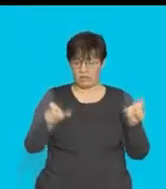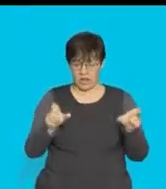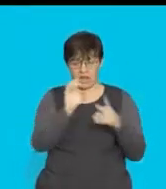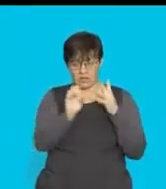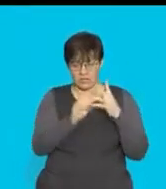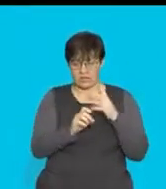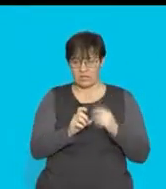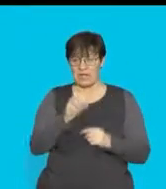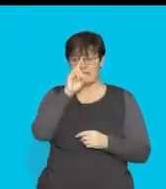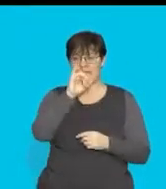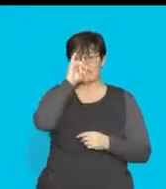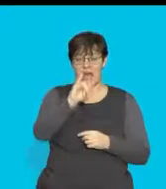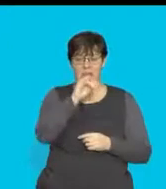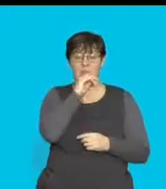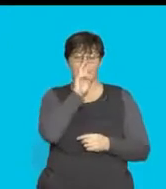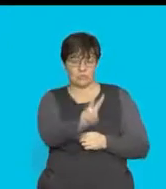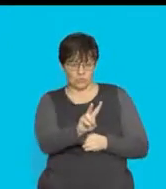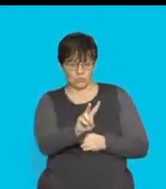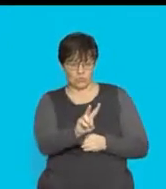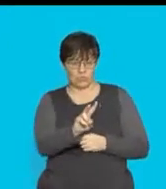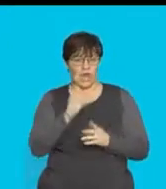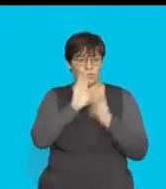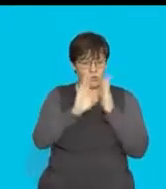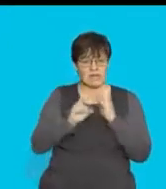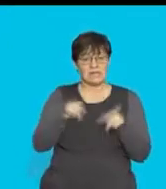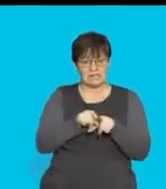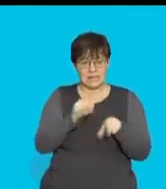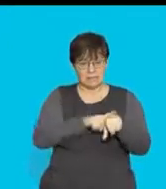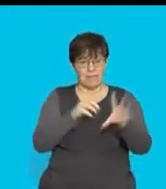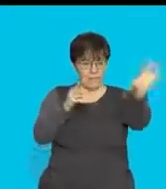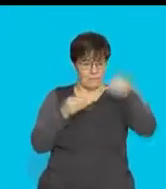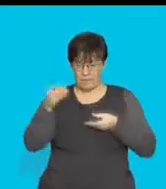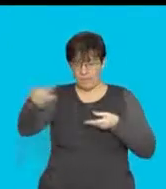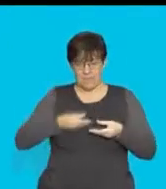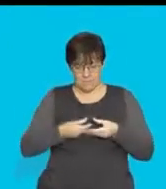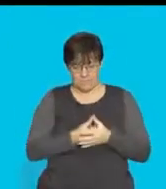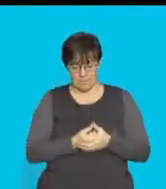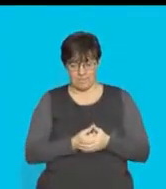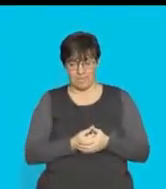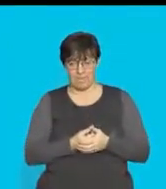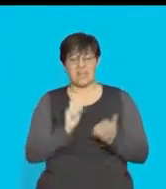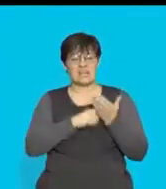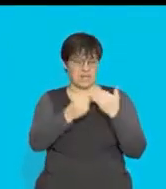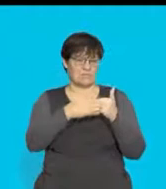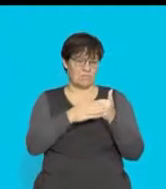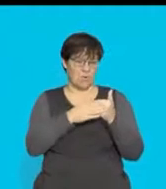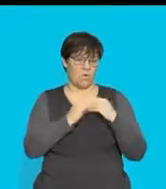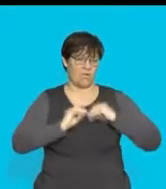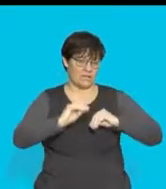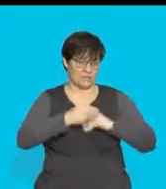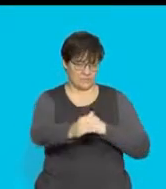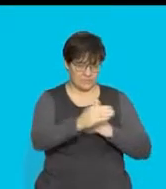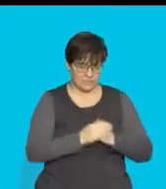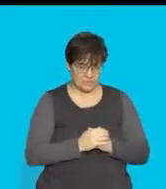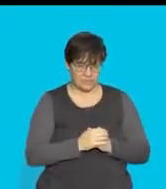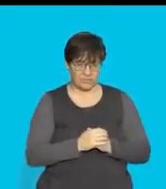characteristics, di meaning two, are inherited at the same time. So these we will discuss again in our lesson.